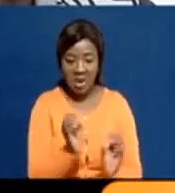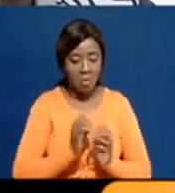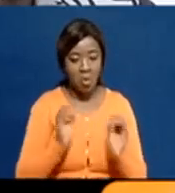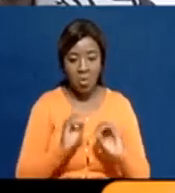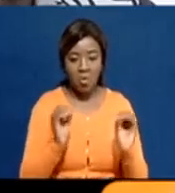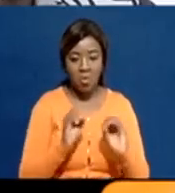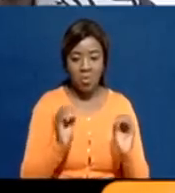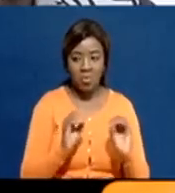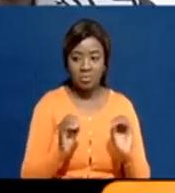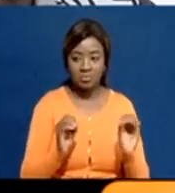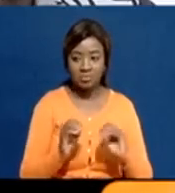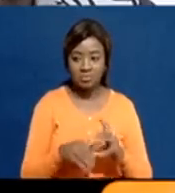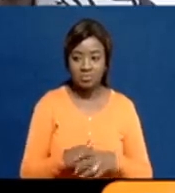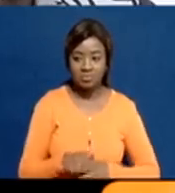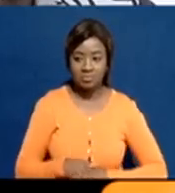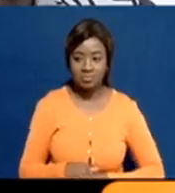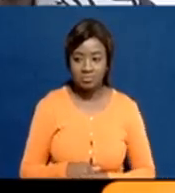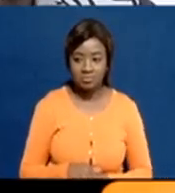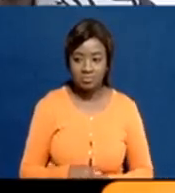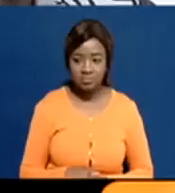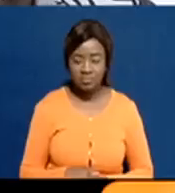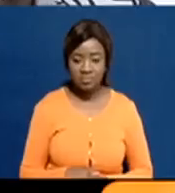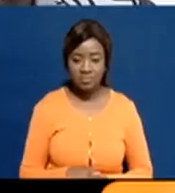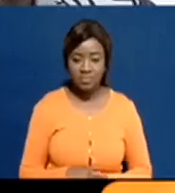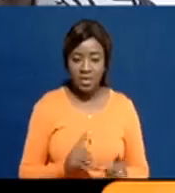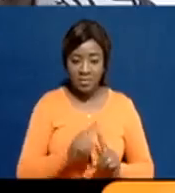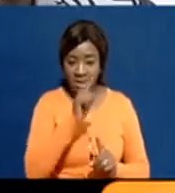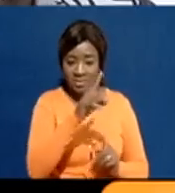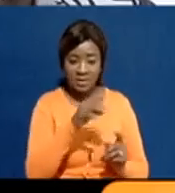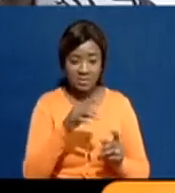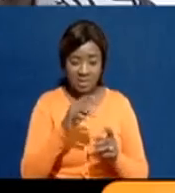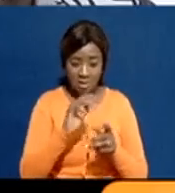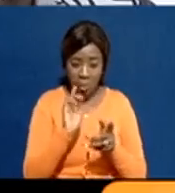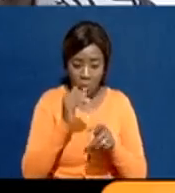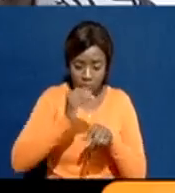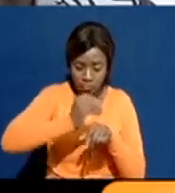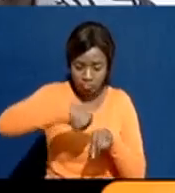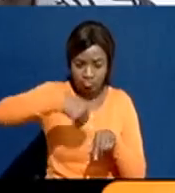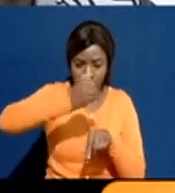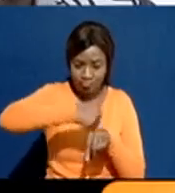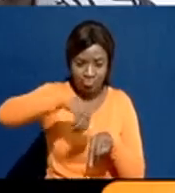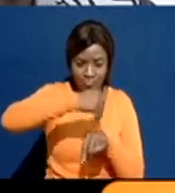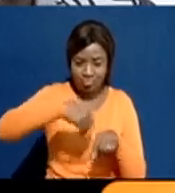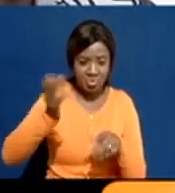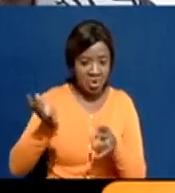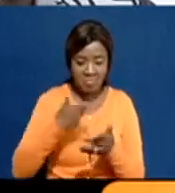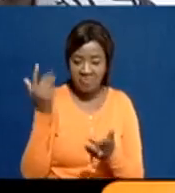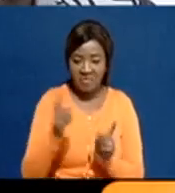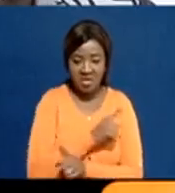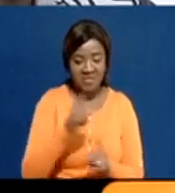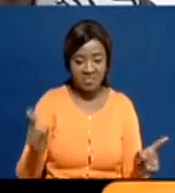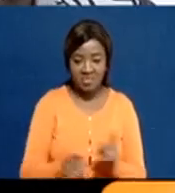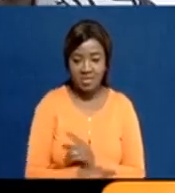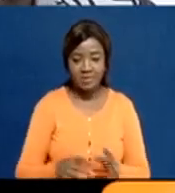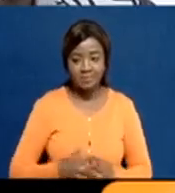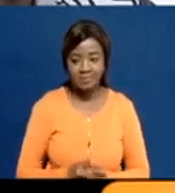just preventive. I think the surgeon managed to remove all the tissue that was infected, that had